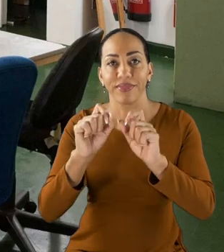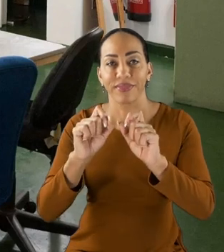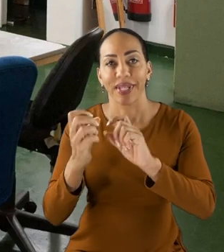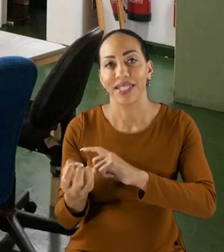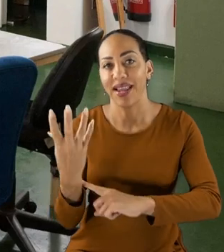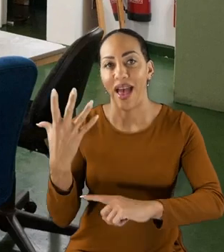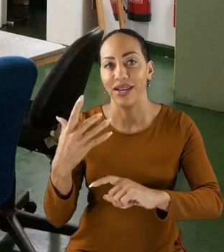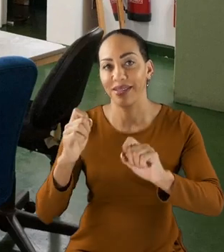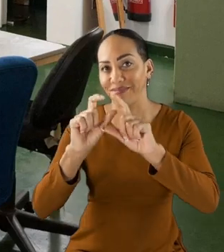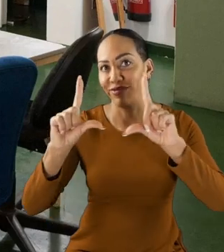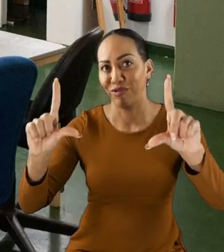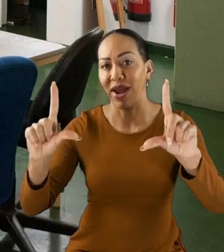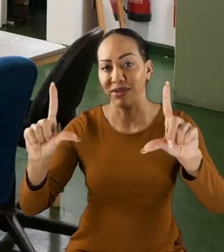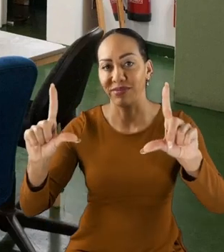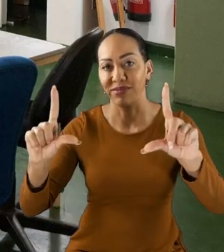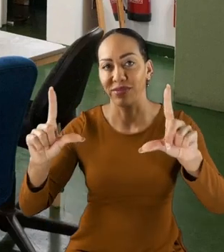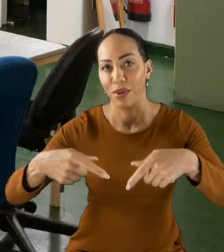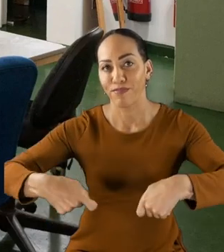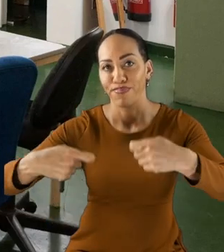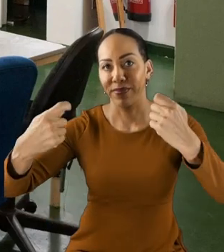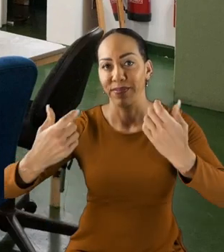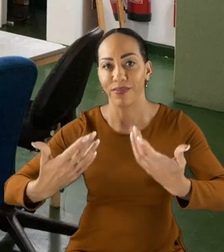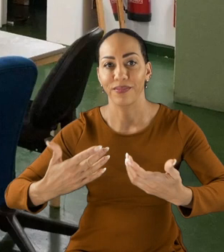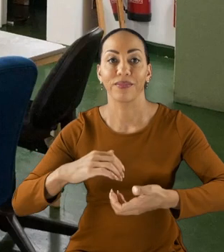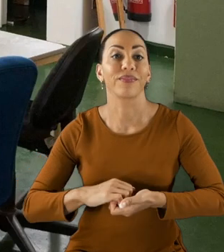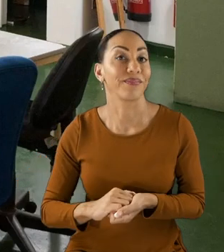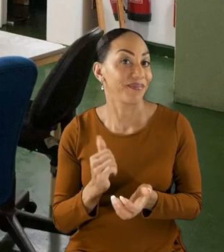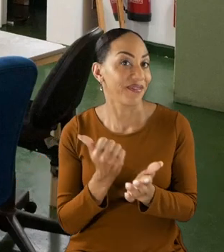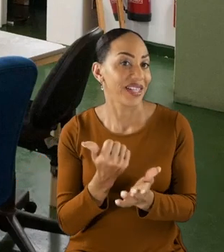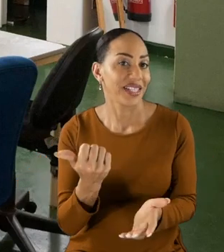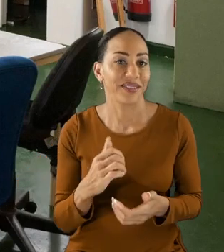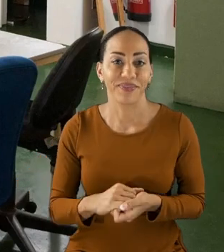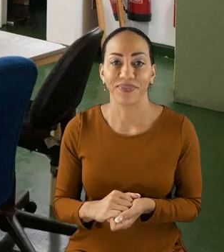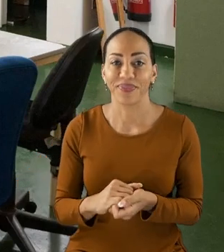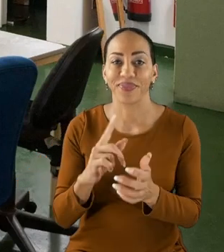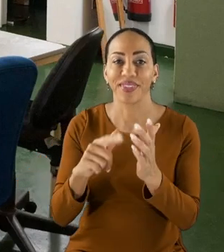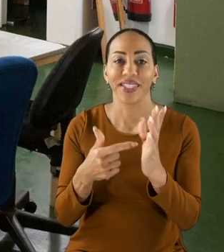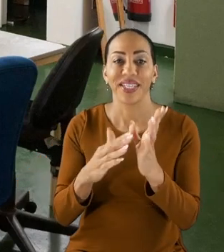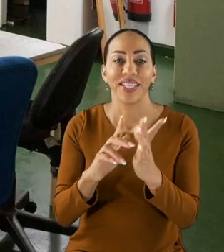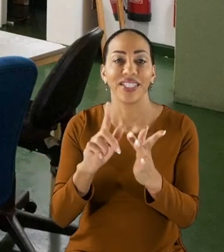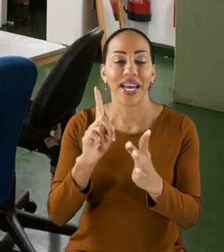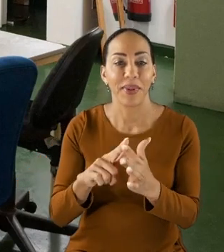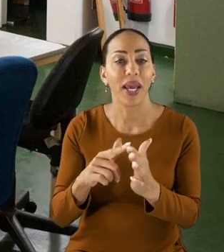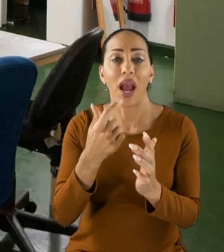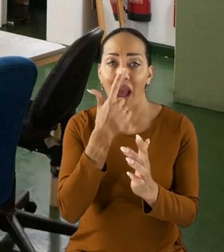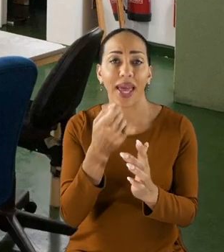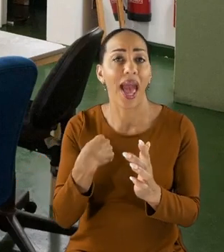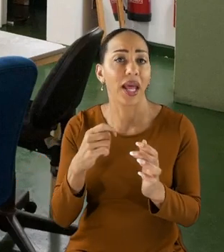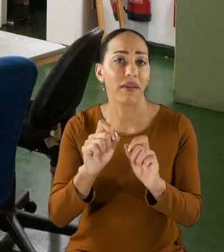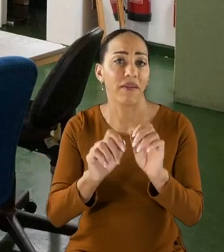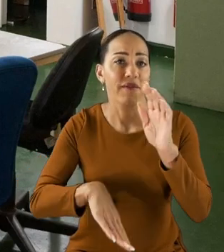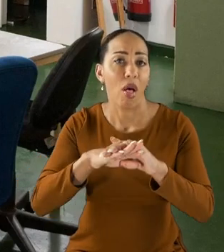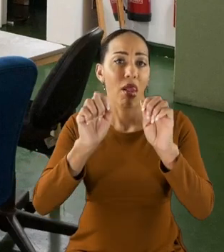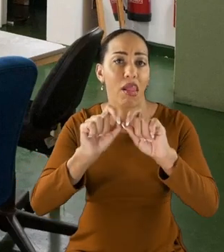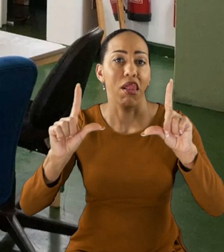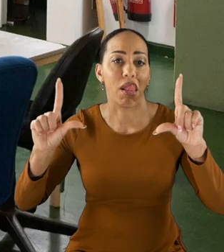Let me just bring up the slides. Fantastic, Jamie. I can go to full screen as well. So I can go to